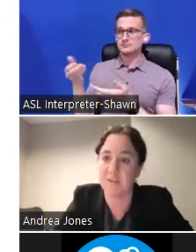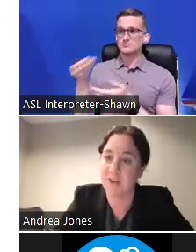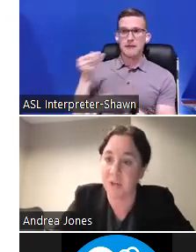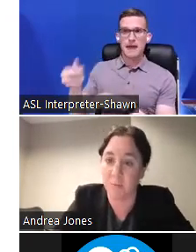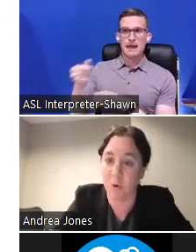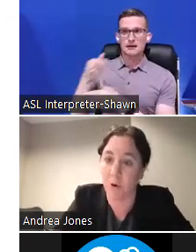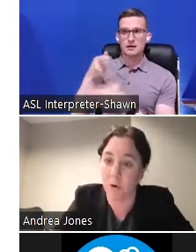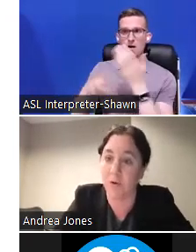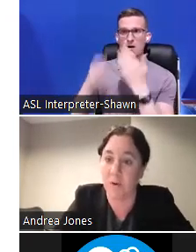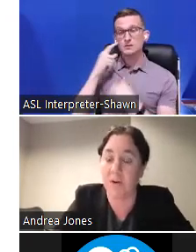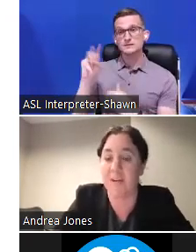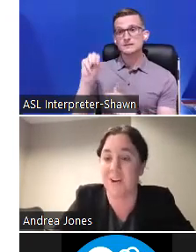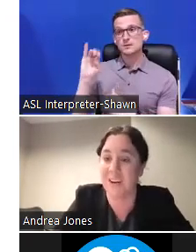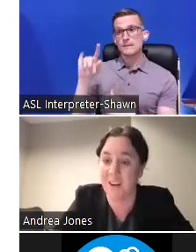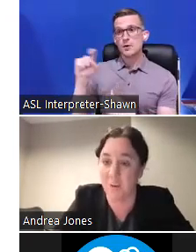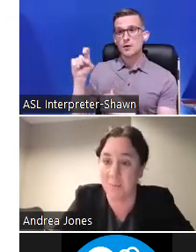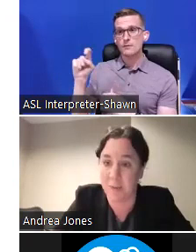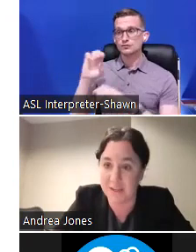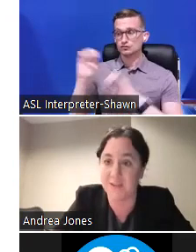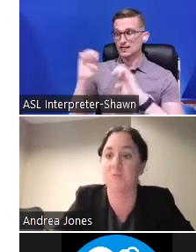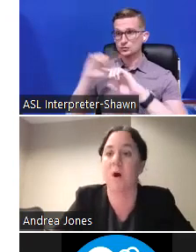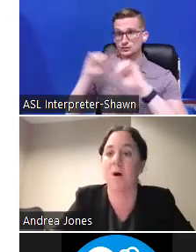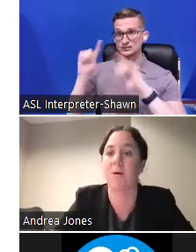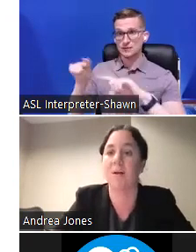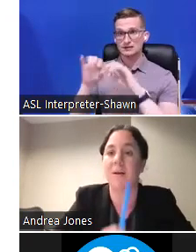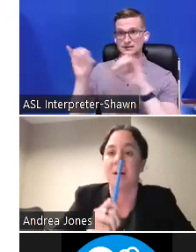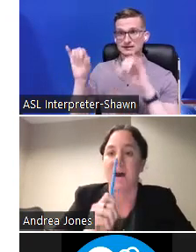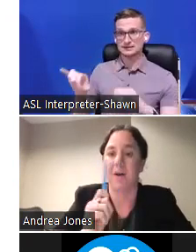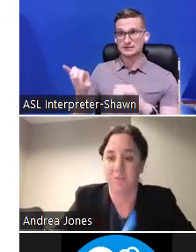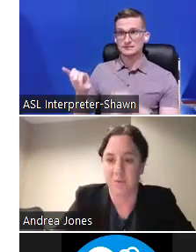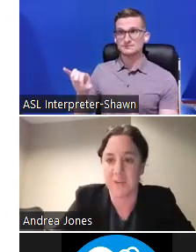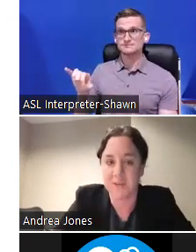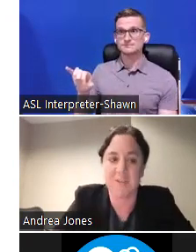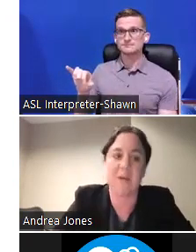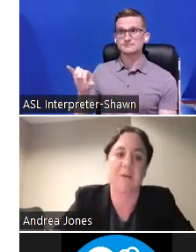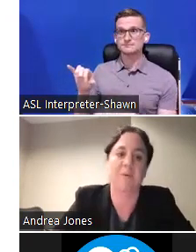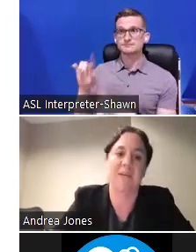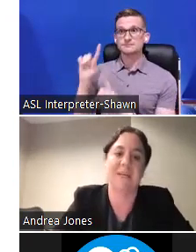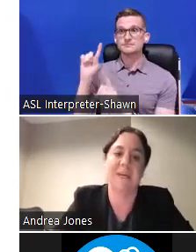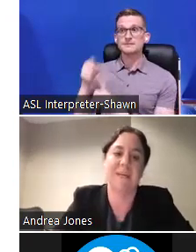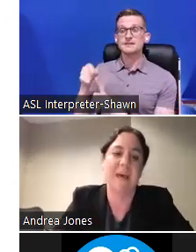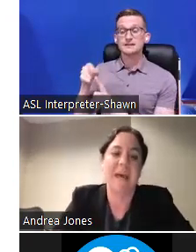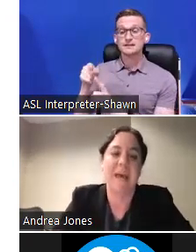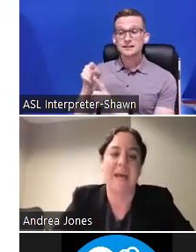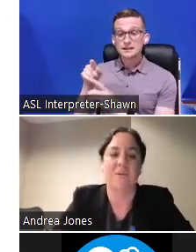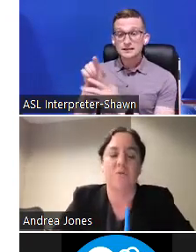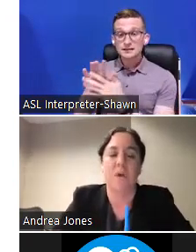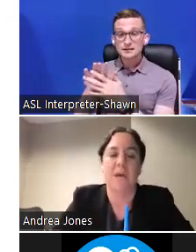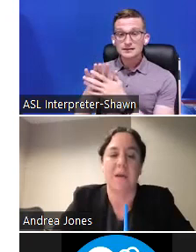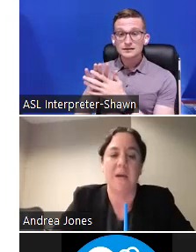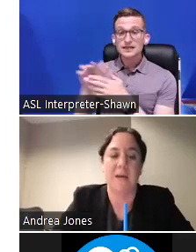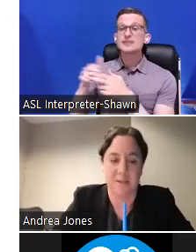systems, especially in more rural communities, on an interim basis while the full system is being implemented.